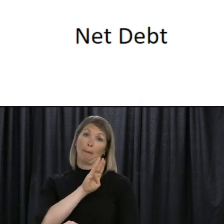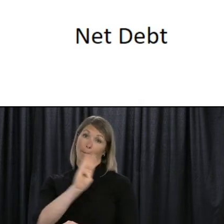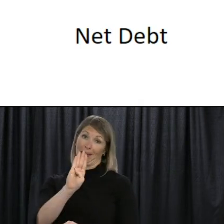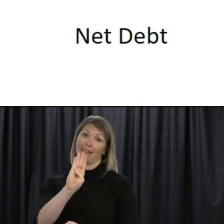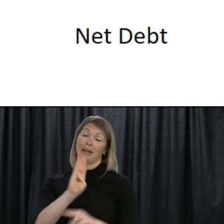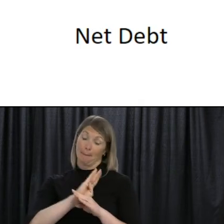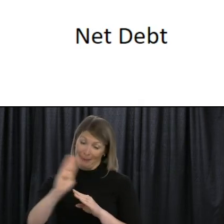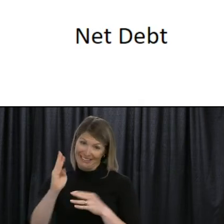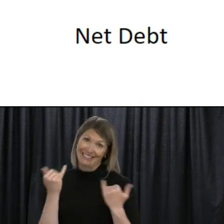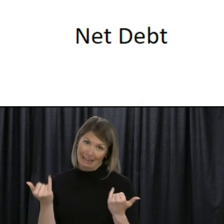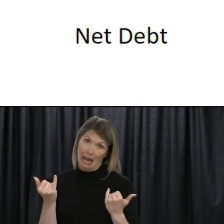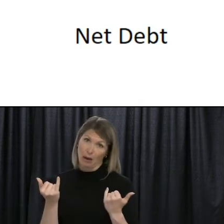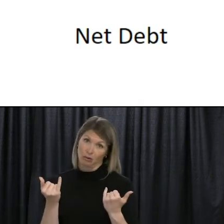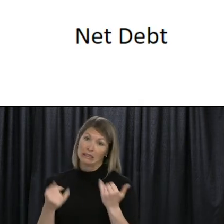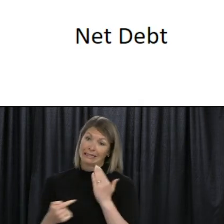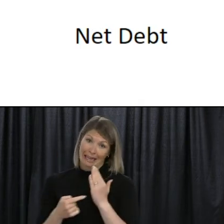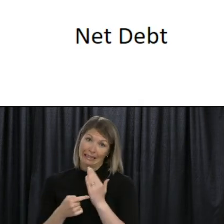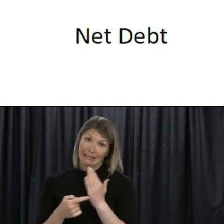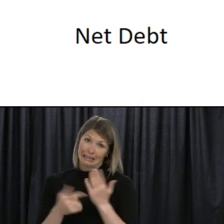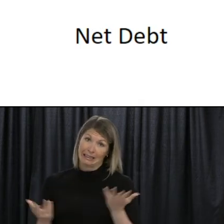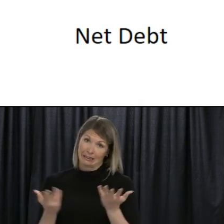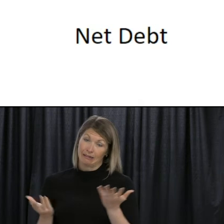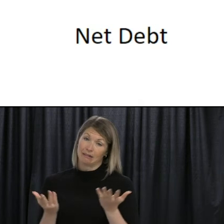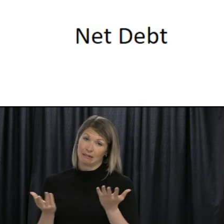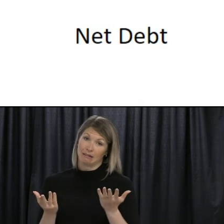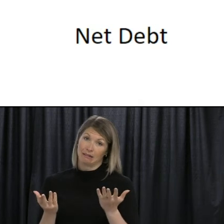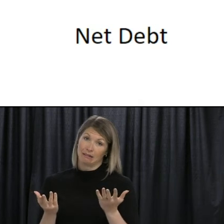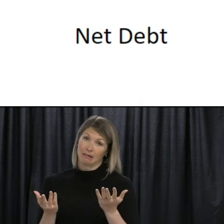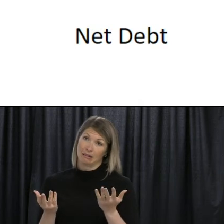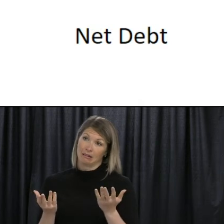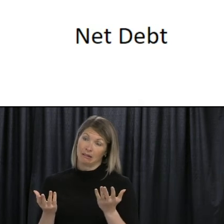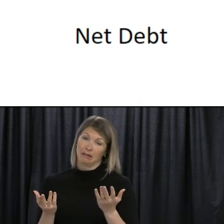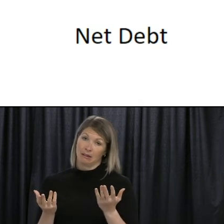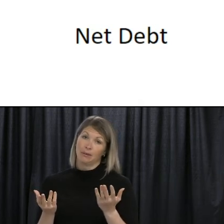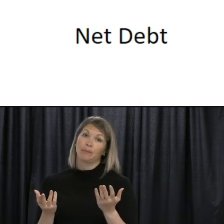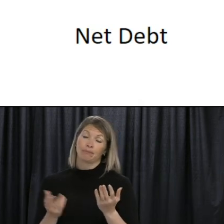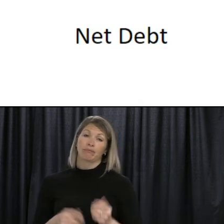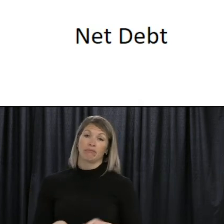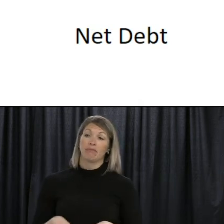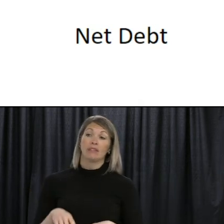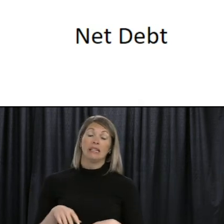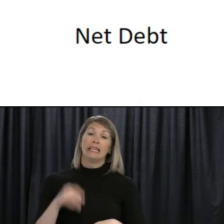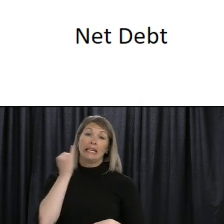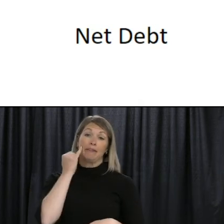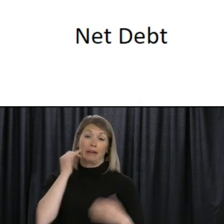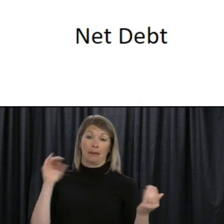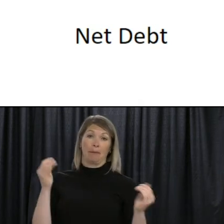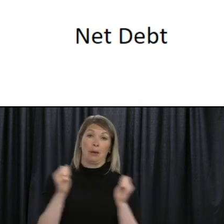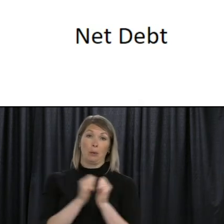the increase, it is still lower than the 2018-19 debt.